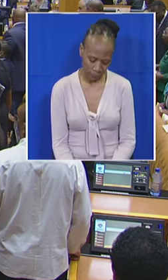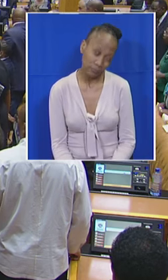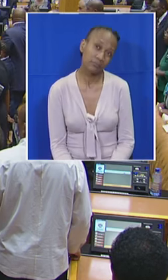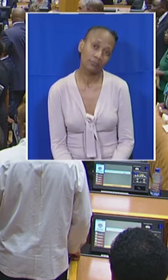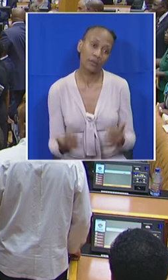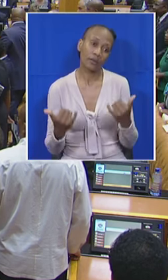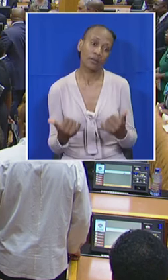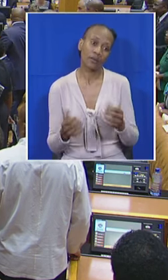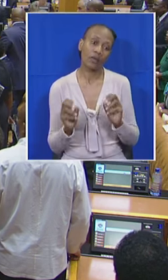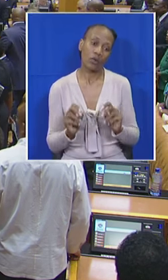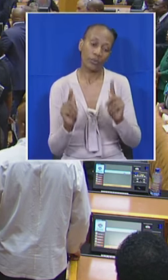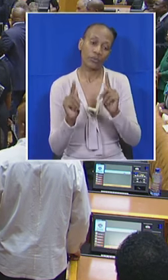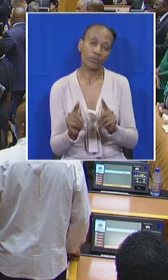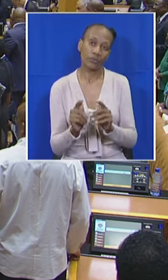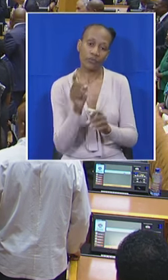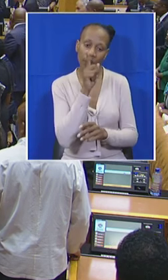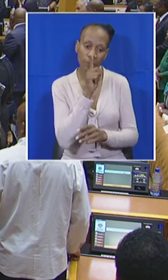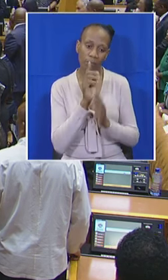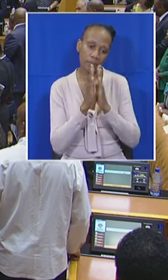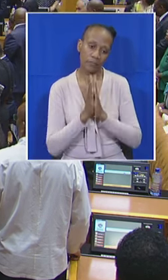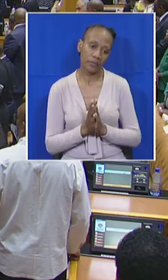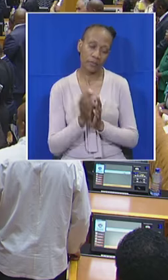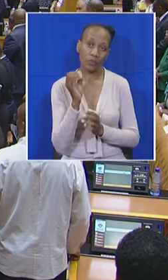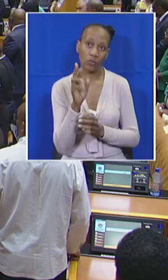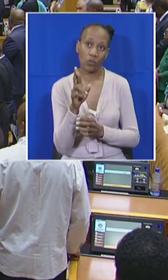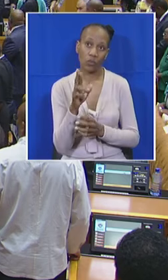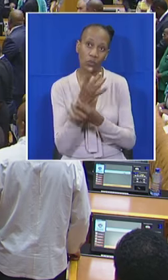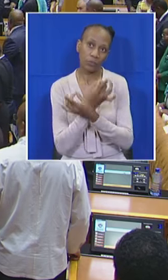There will now be an opportunity for silent prayer or meditation.